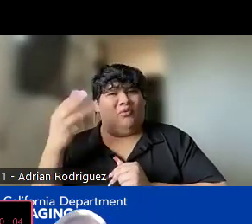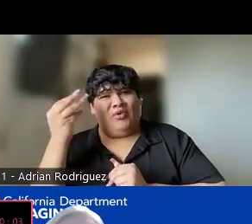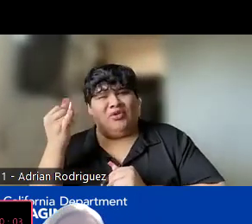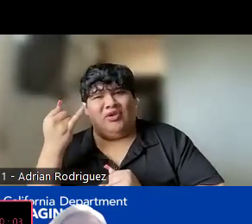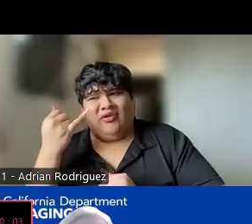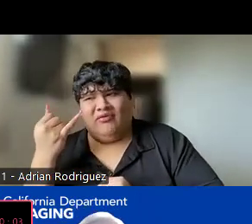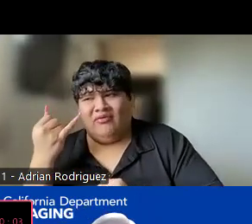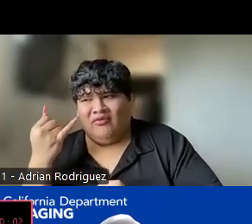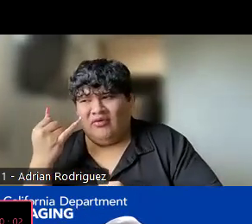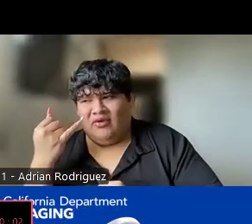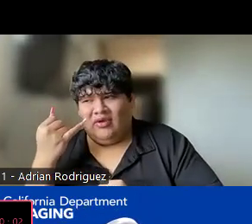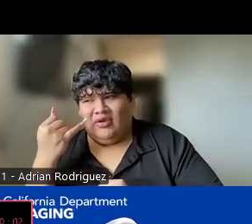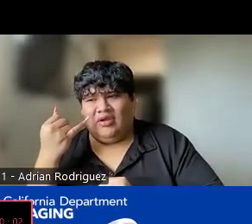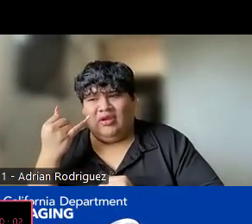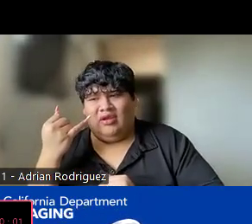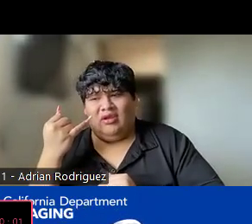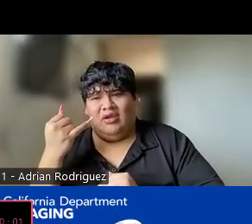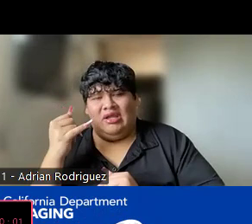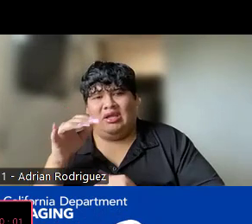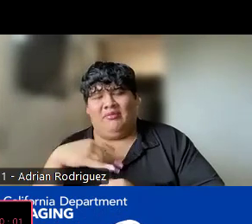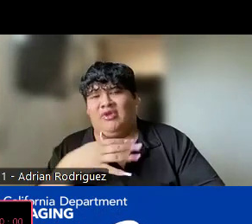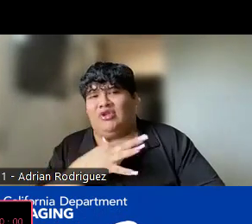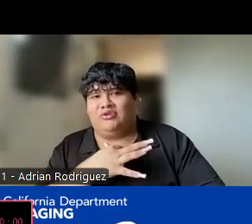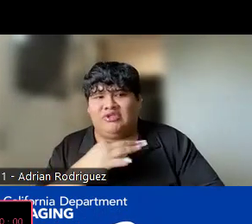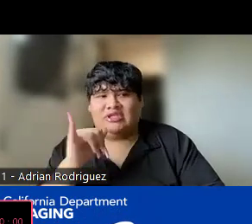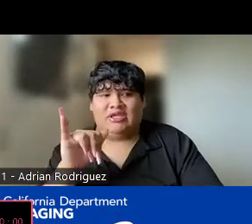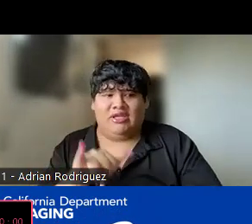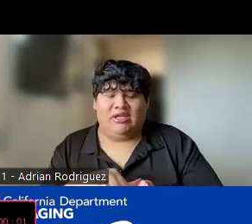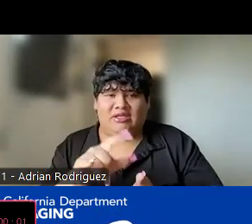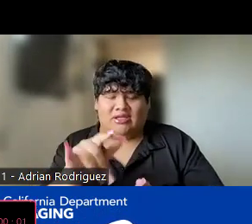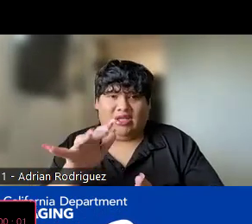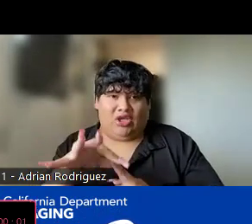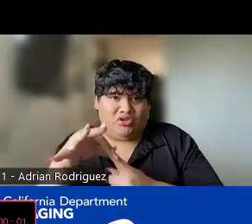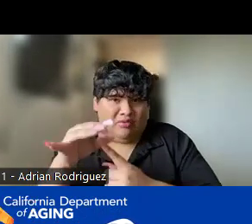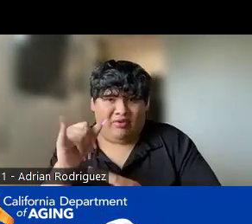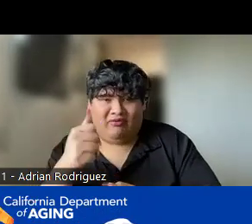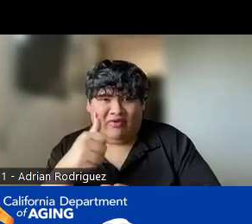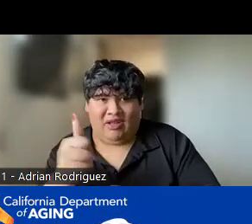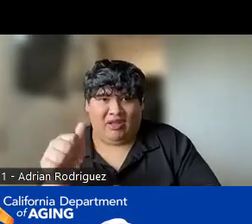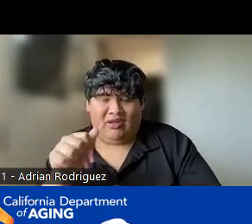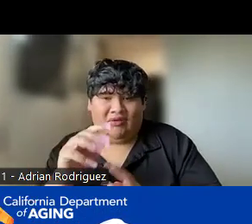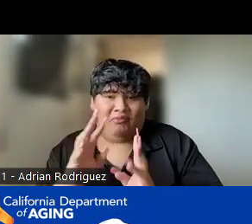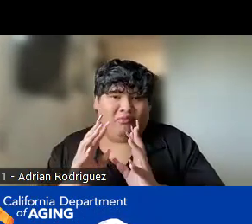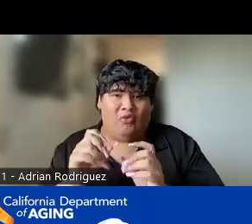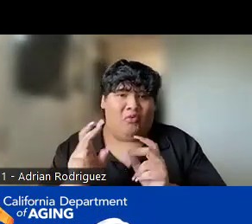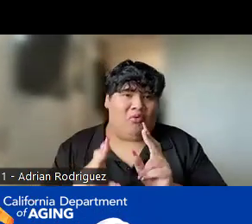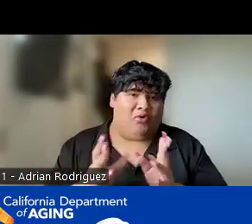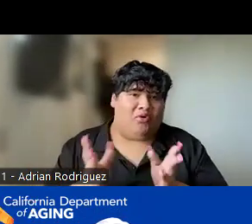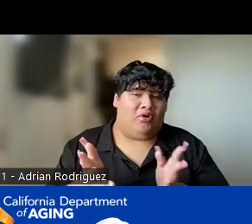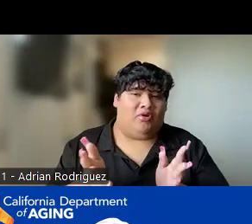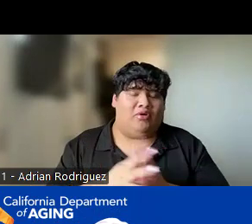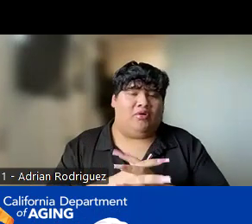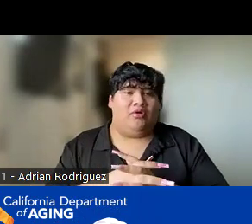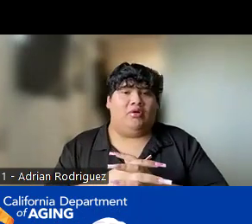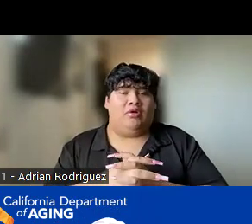that, I'm interested, is that a topic that's come up at all with the MPA, or are